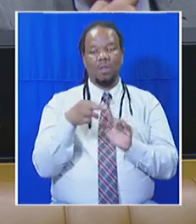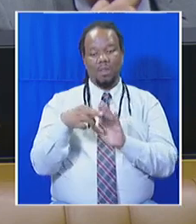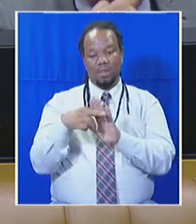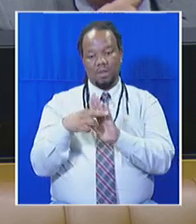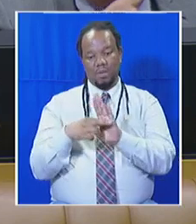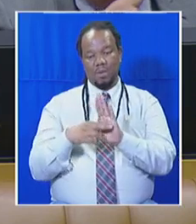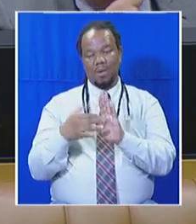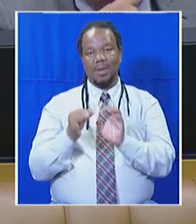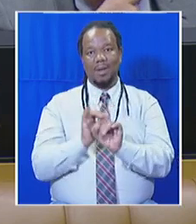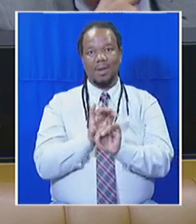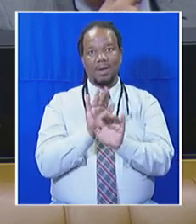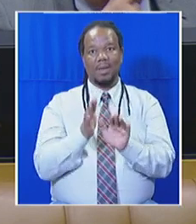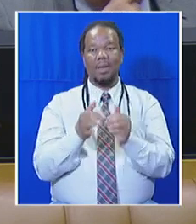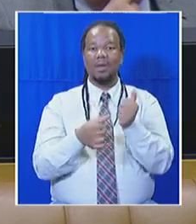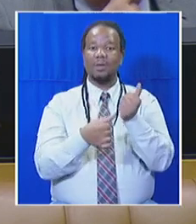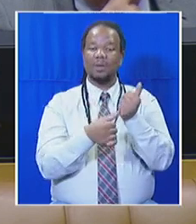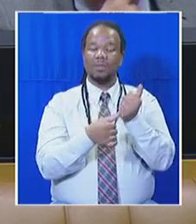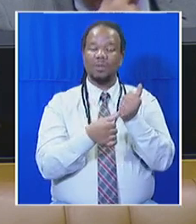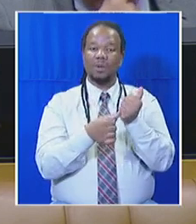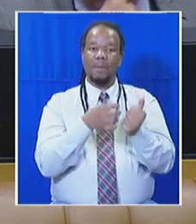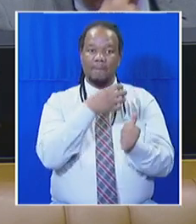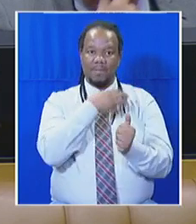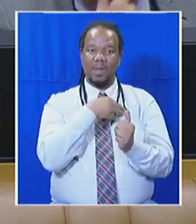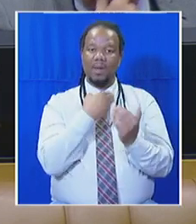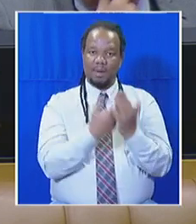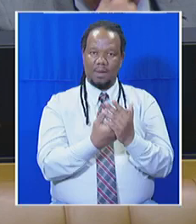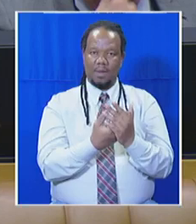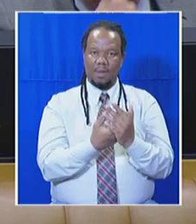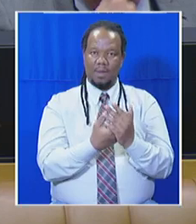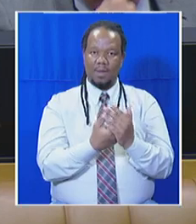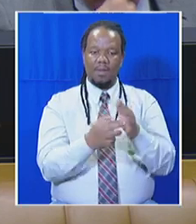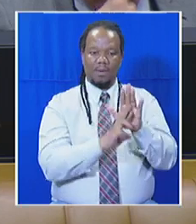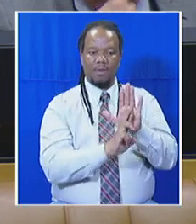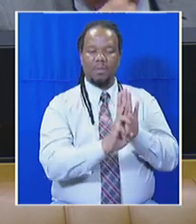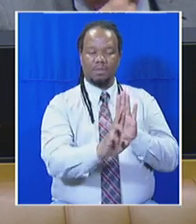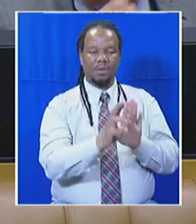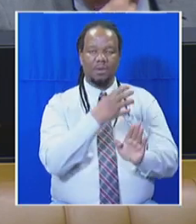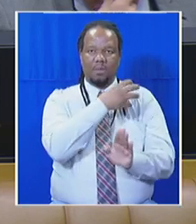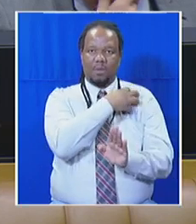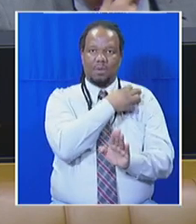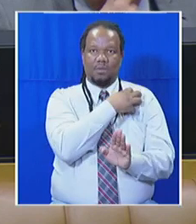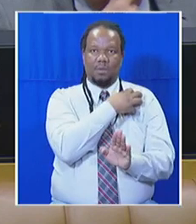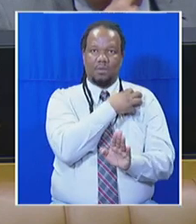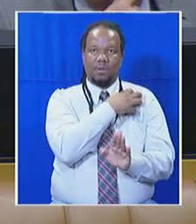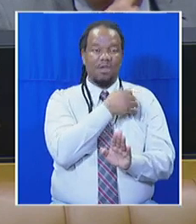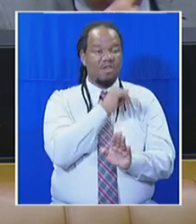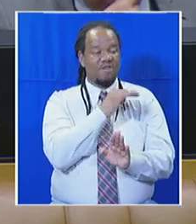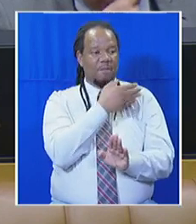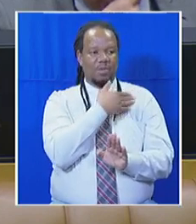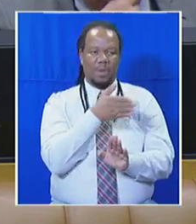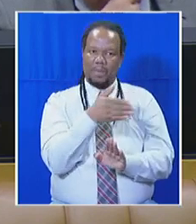clear that a Deputy Minister can act on behalf of the Minister in his or her absence. If